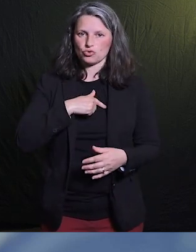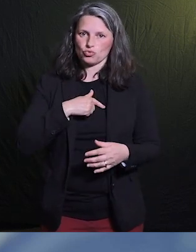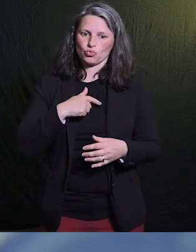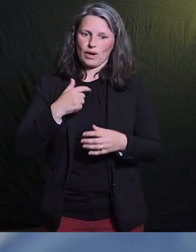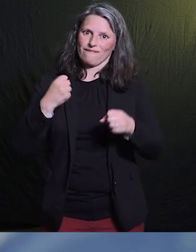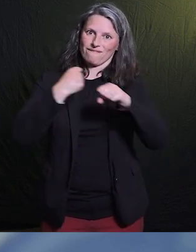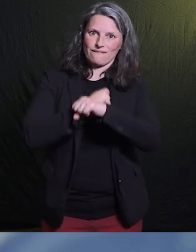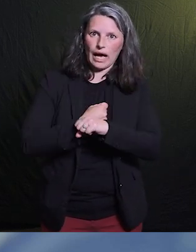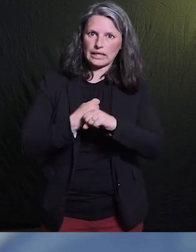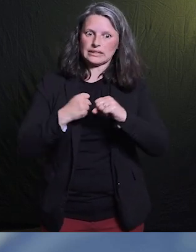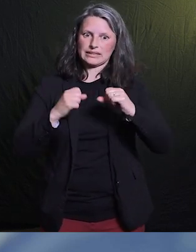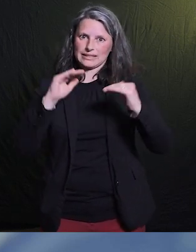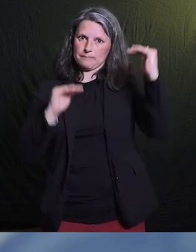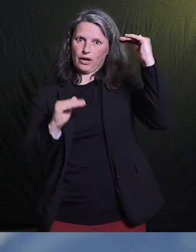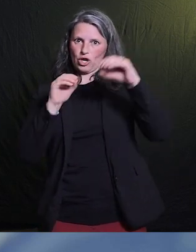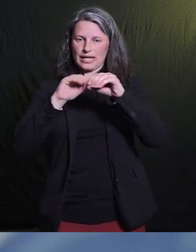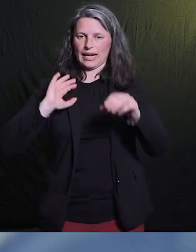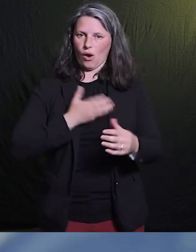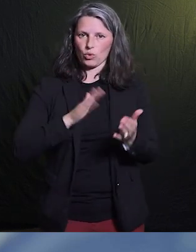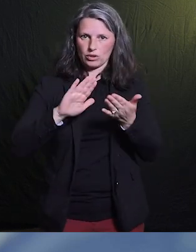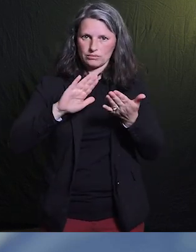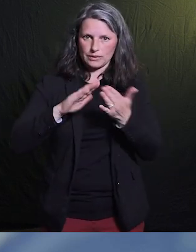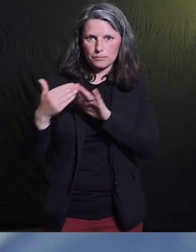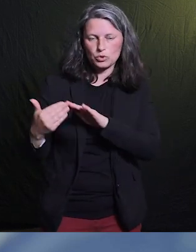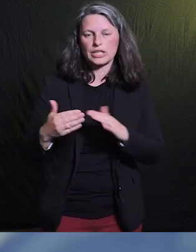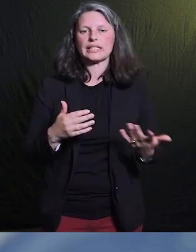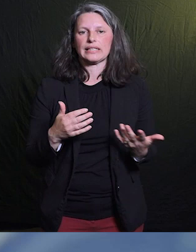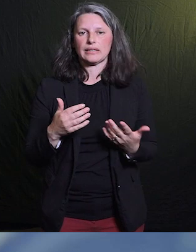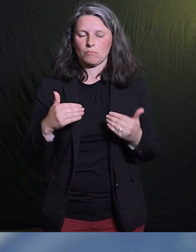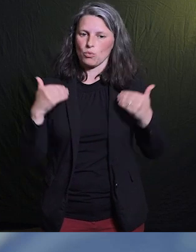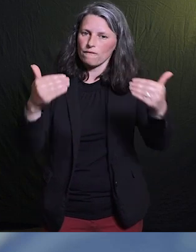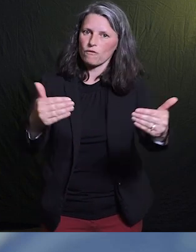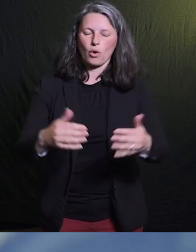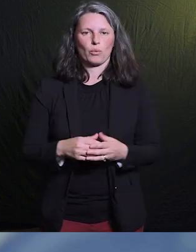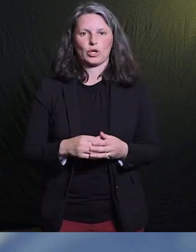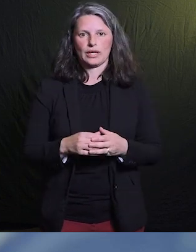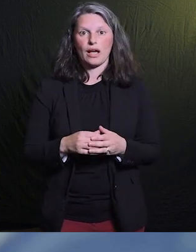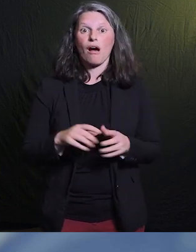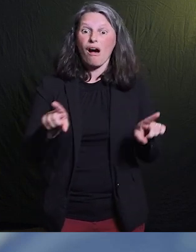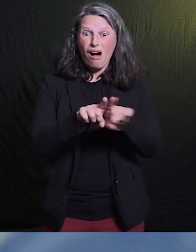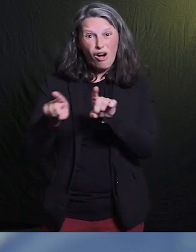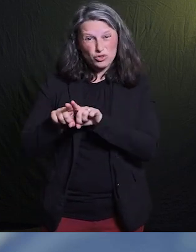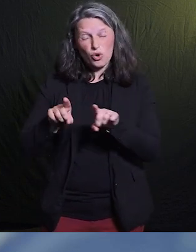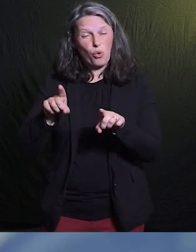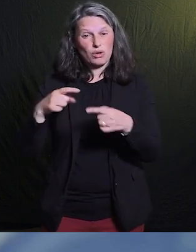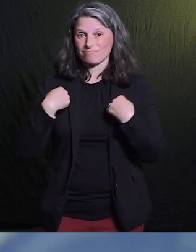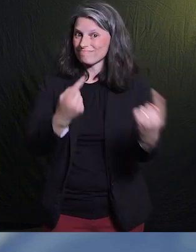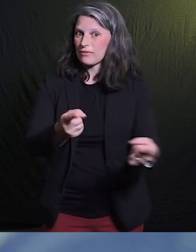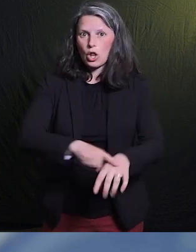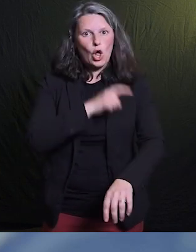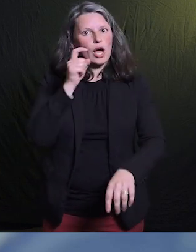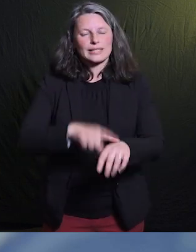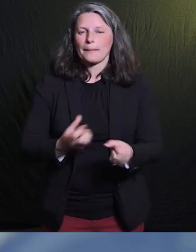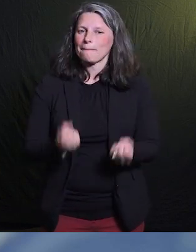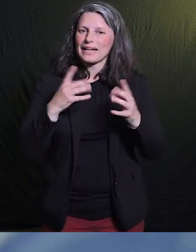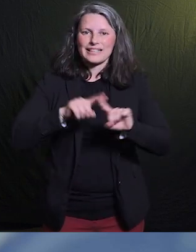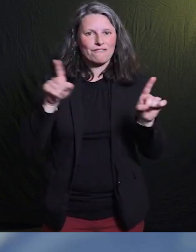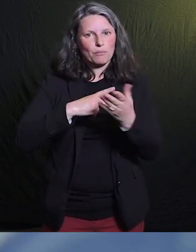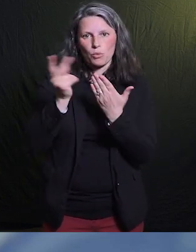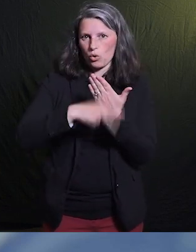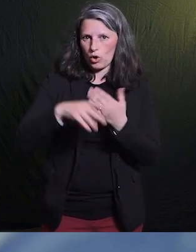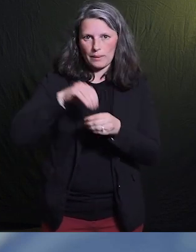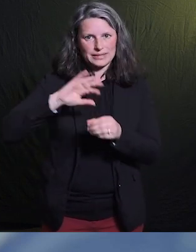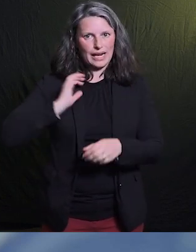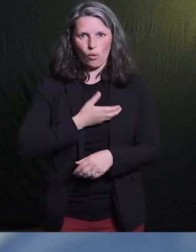step forward. We're also going to focus on getting back to the other programs that we have done for a long time in public health that are all focused on